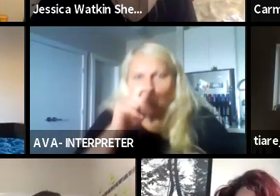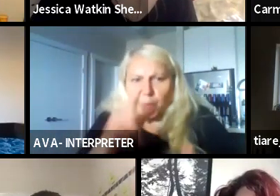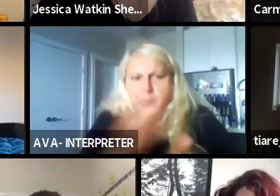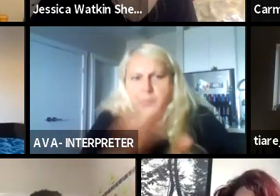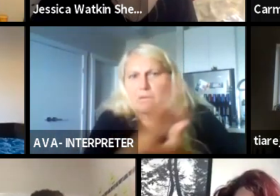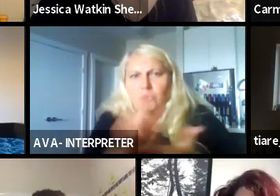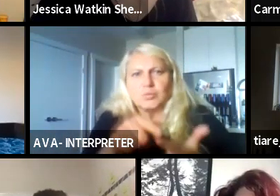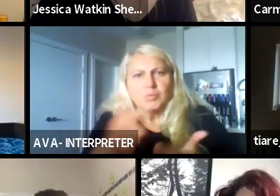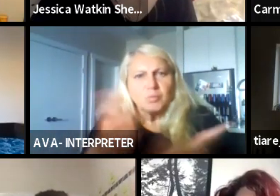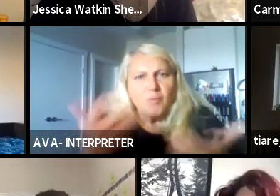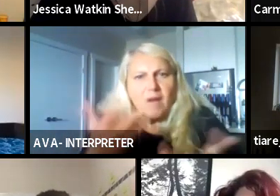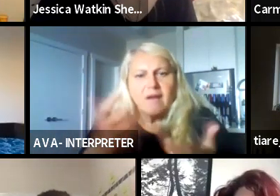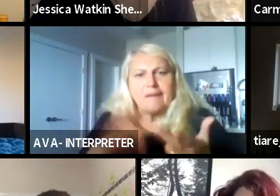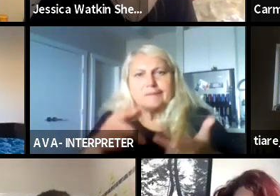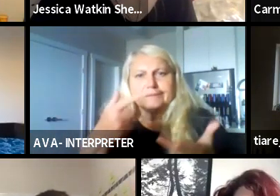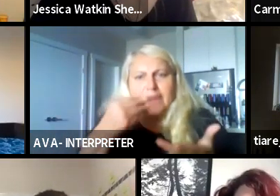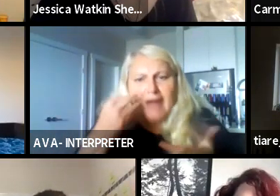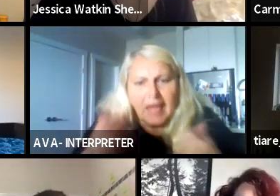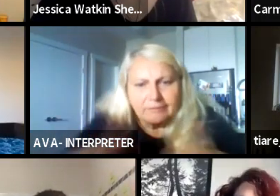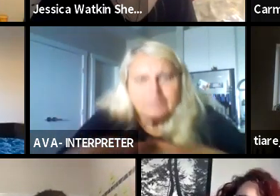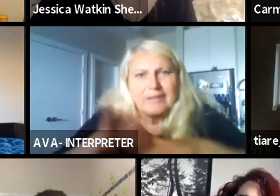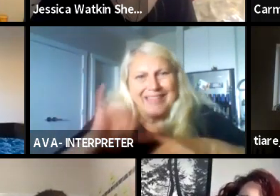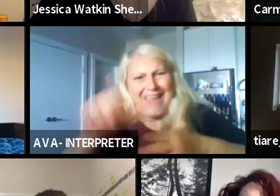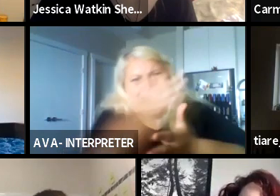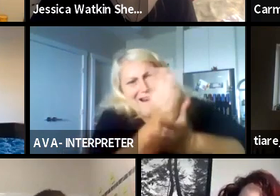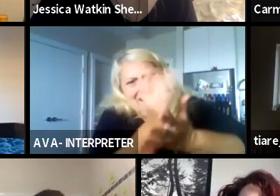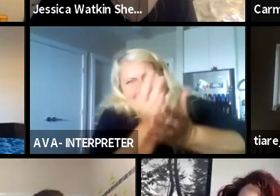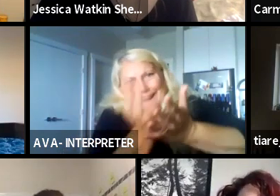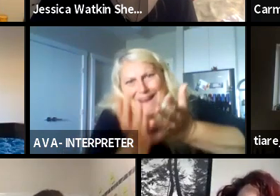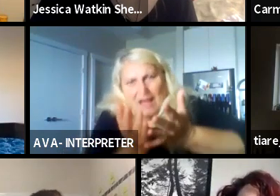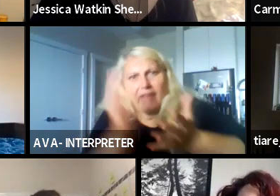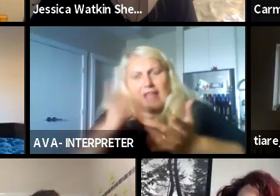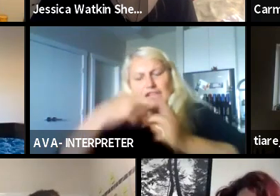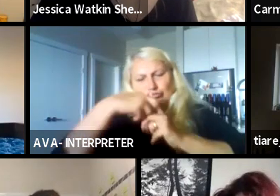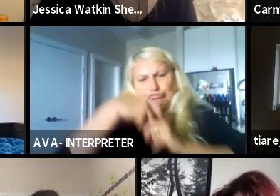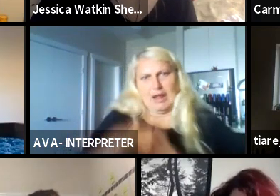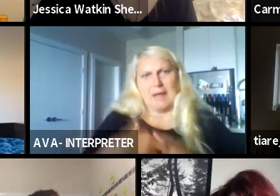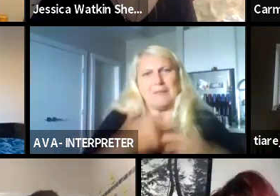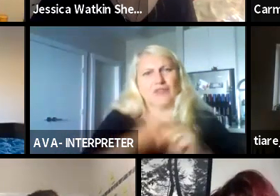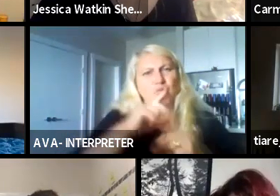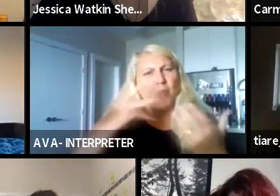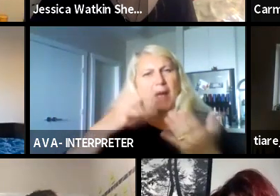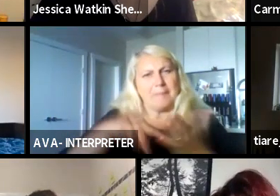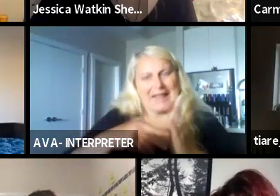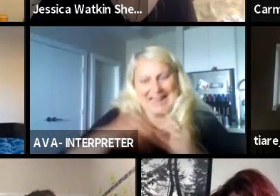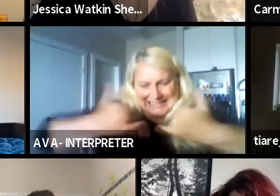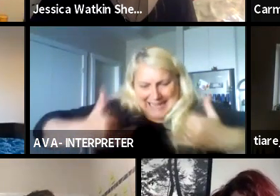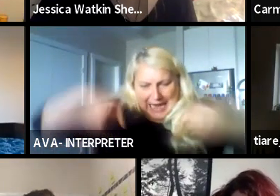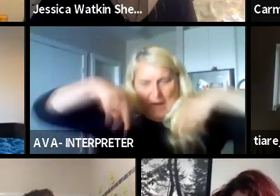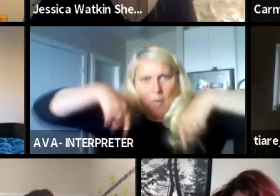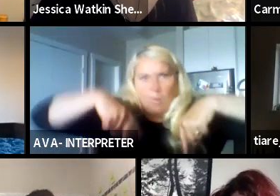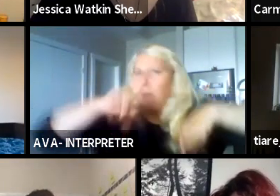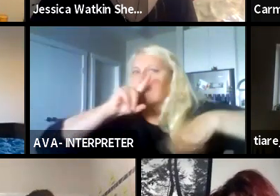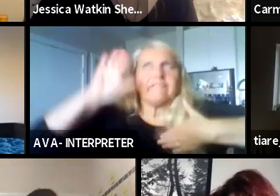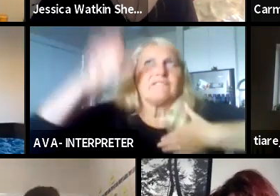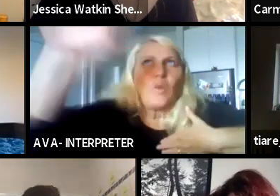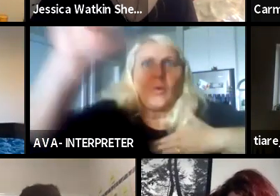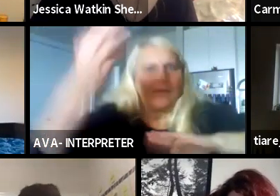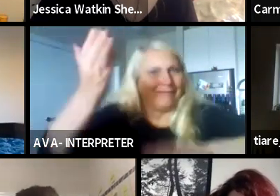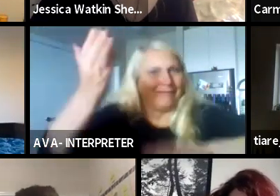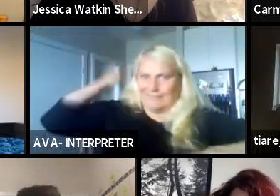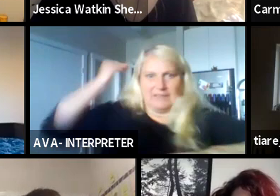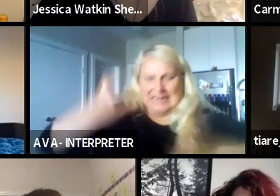is how we're trying to model what those questions mean in an activated state. Words are empty without